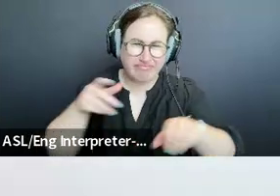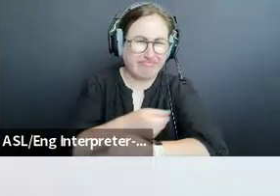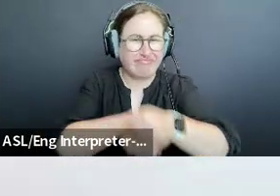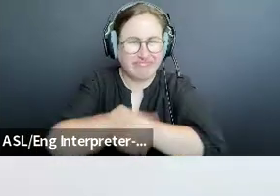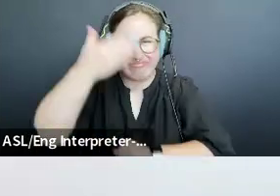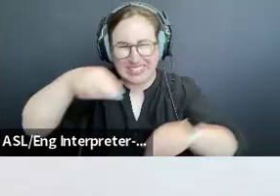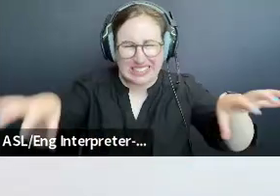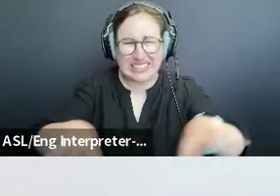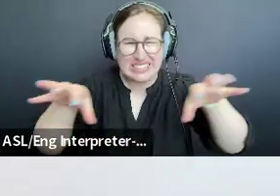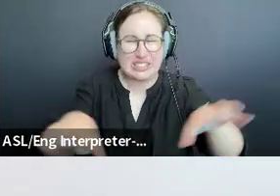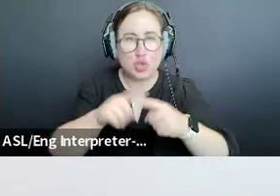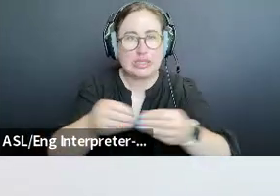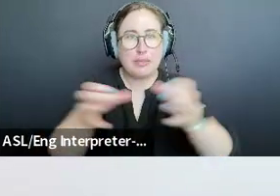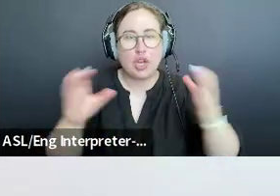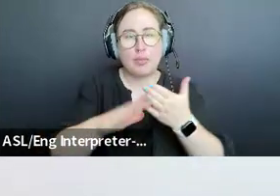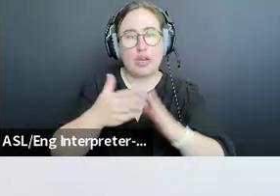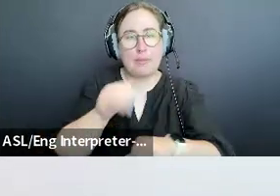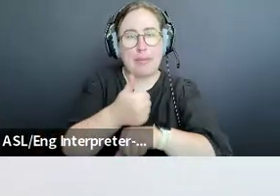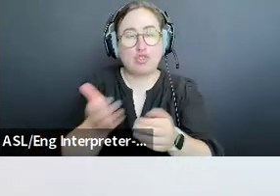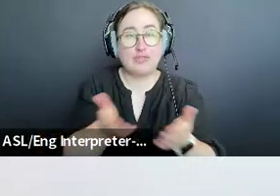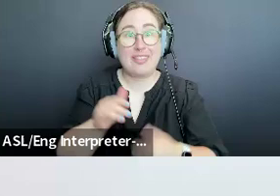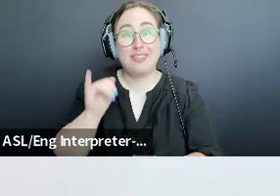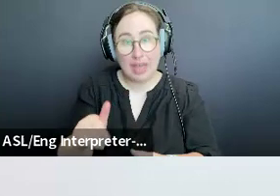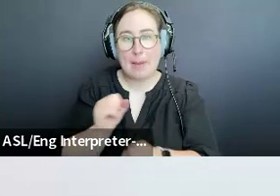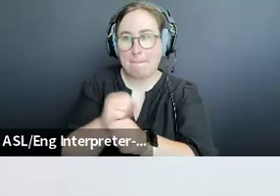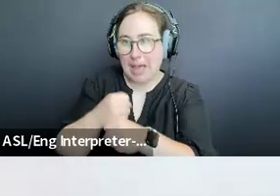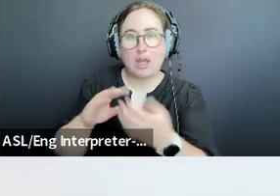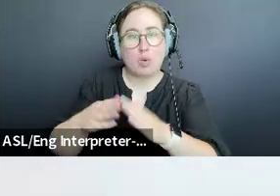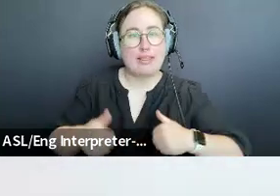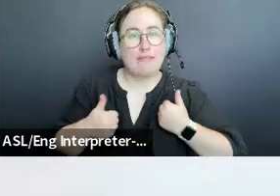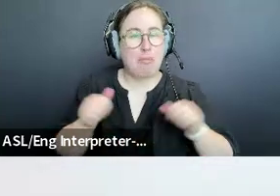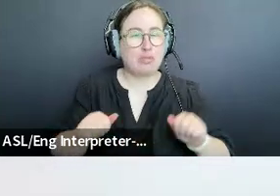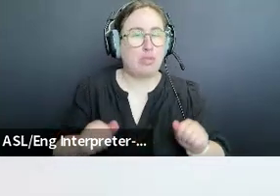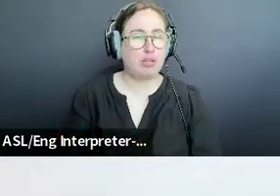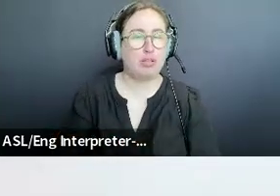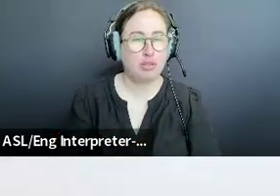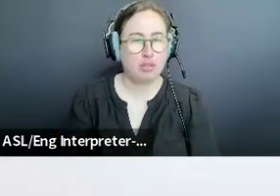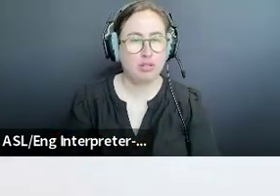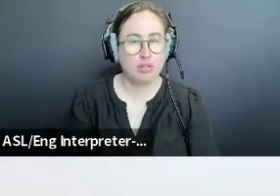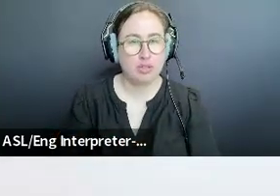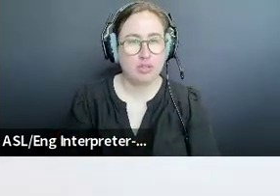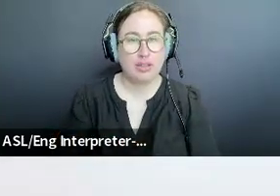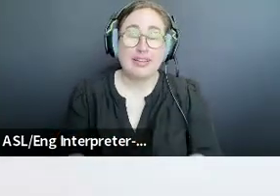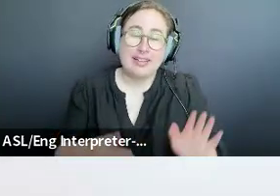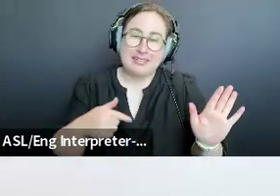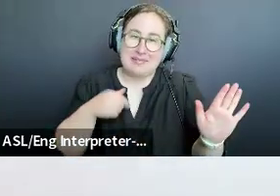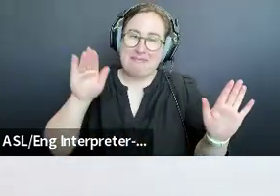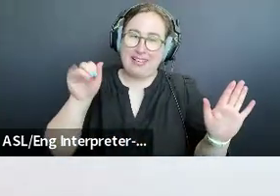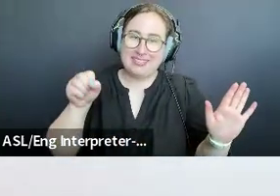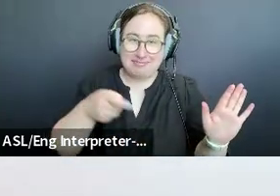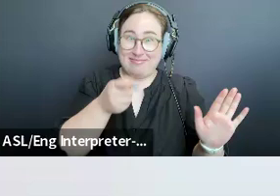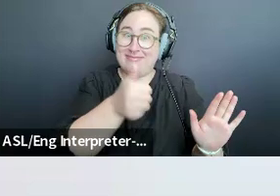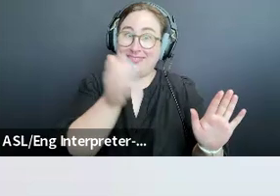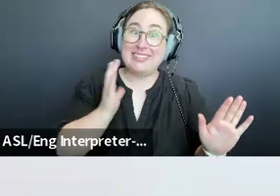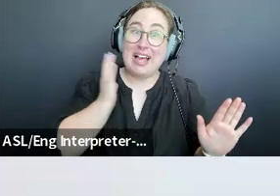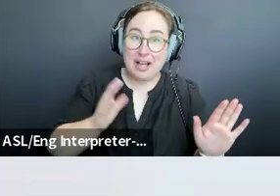to expand the home and community-based services that make community living possible. Now, I may be biased since she is a former